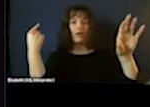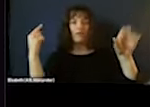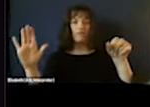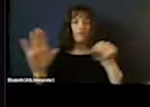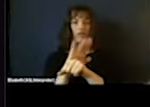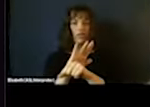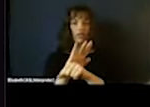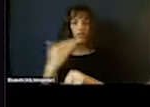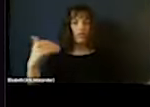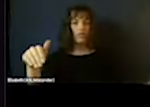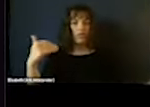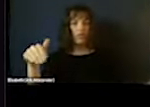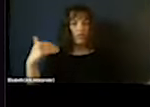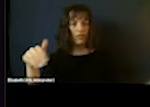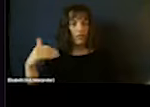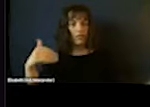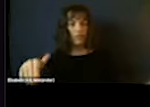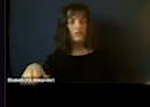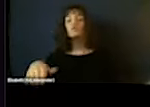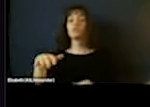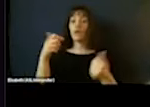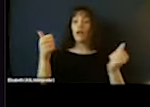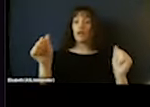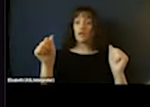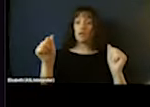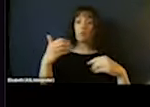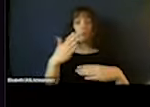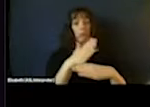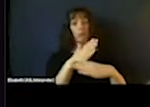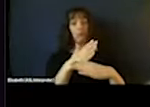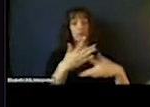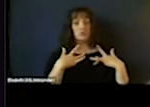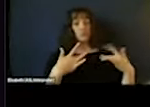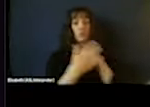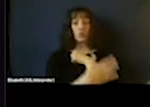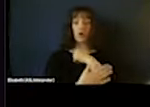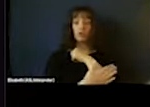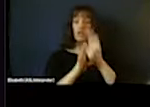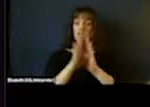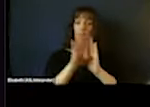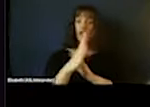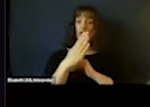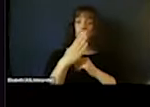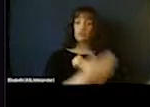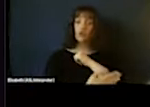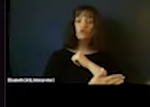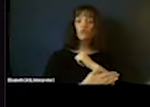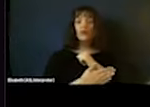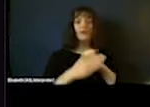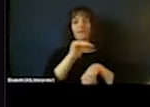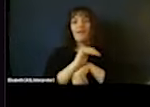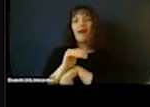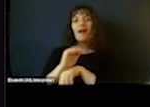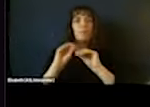any kind of average countries, their night is so bright because they have electricity, they have a street light,